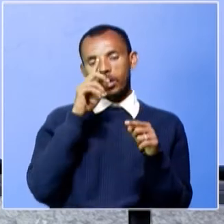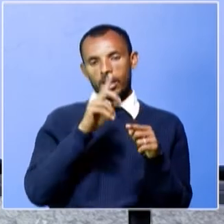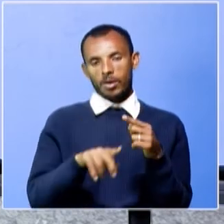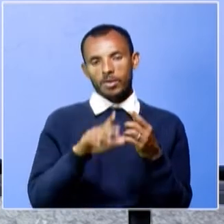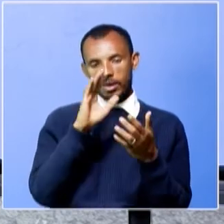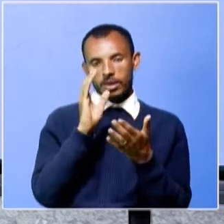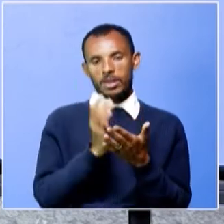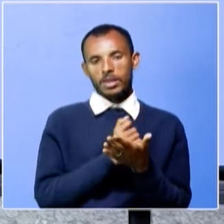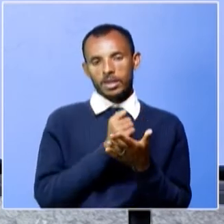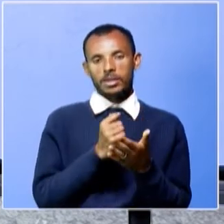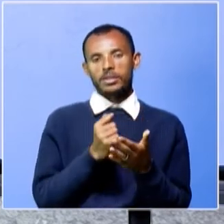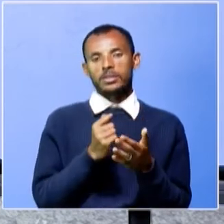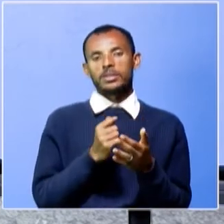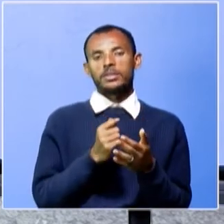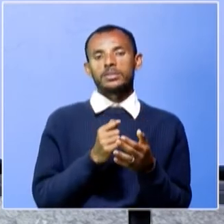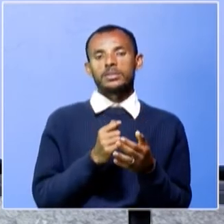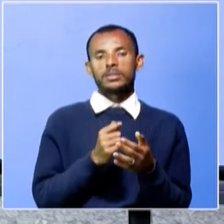take